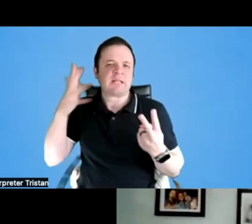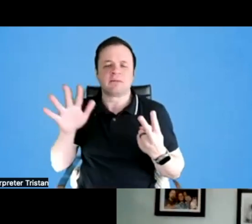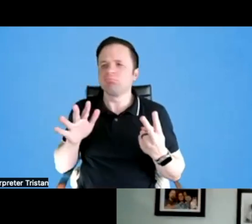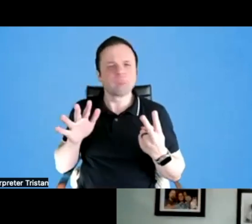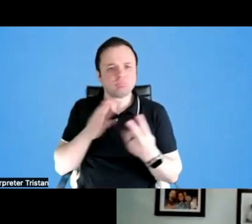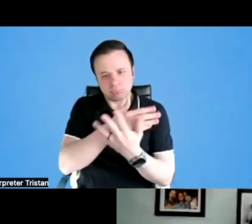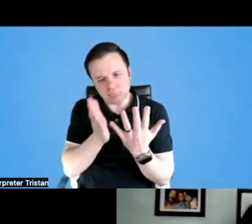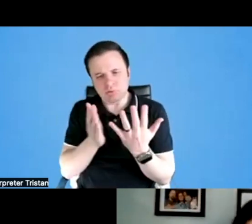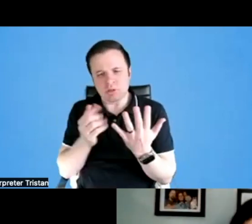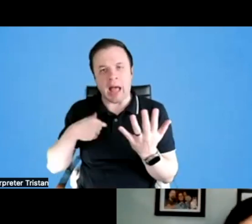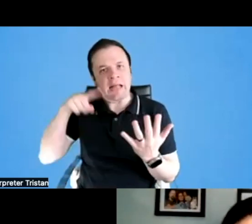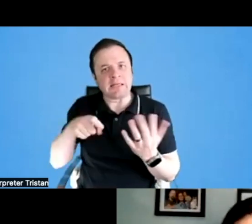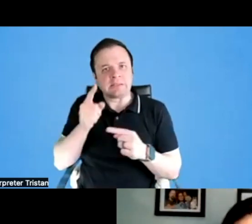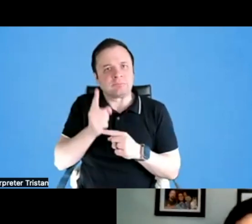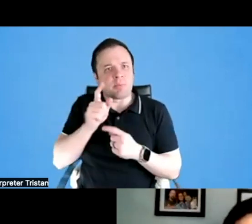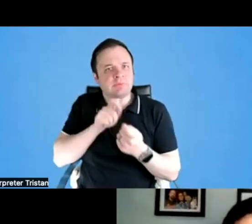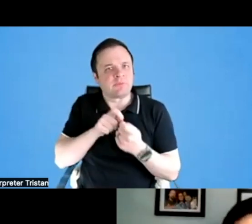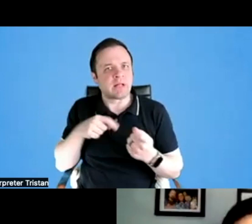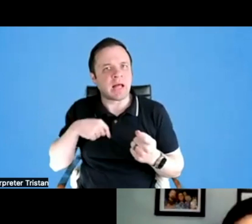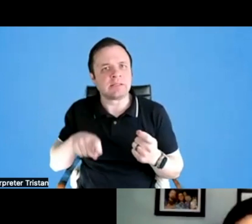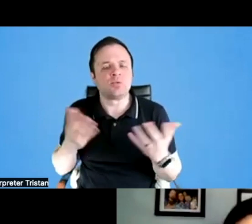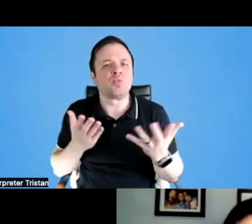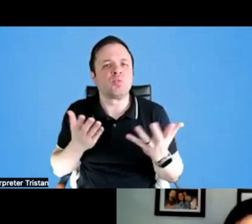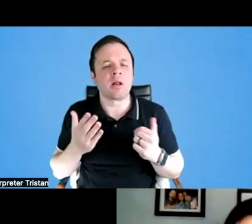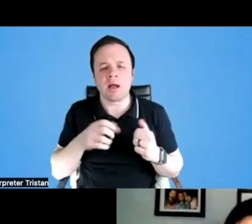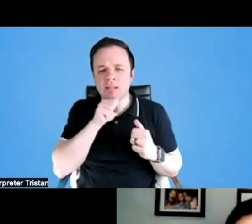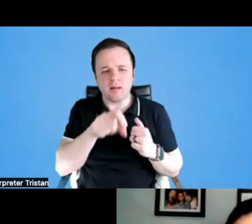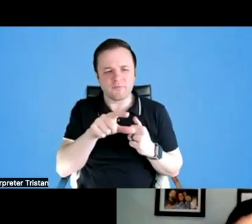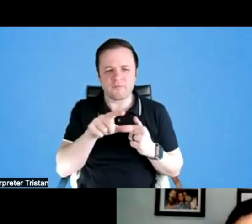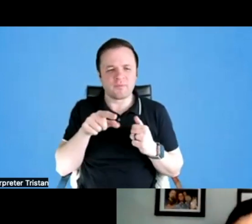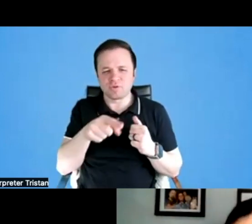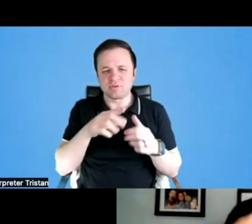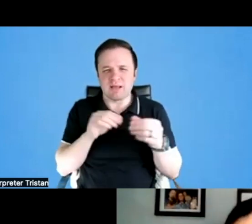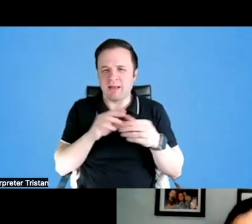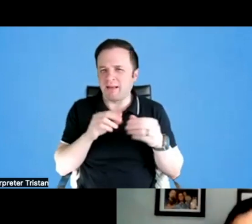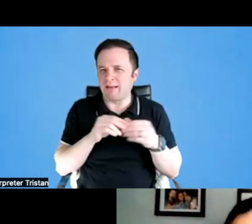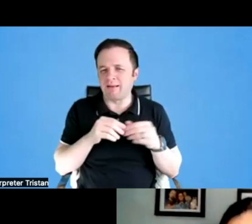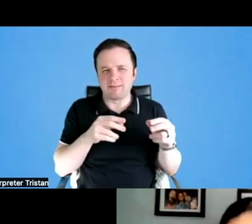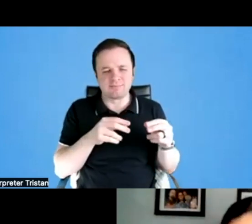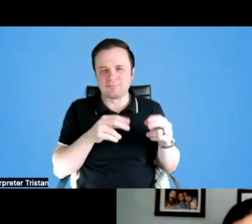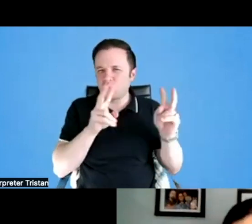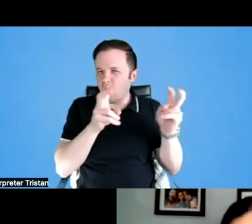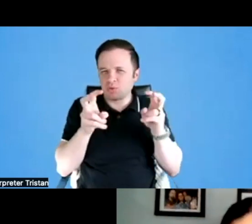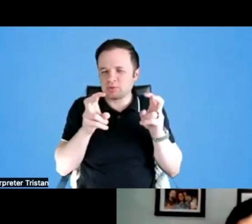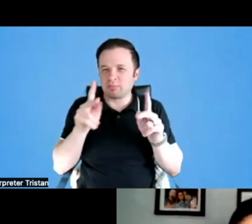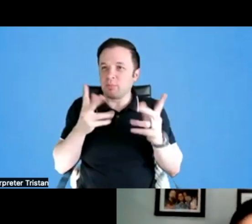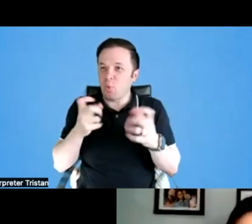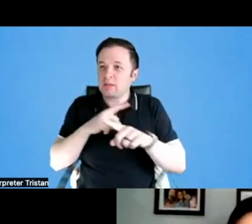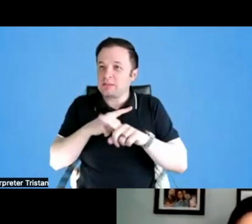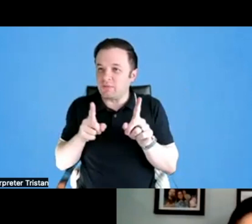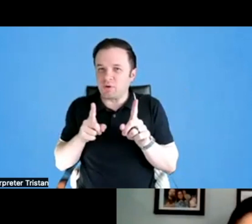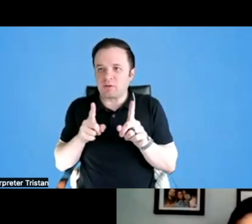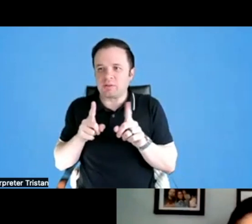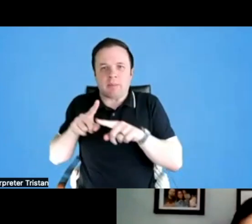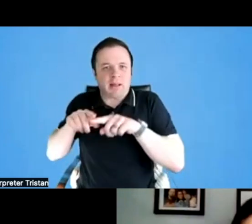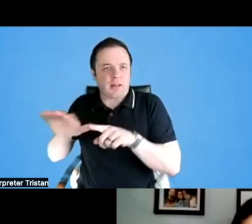moment? Lisa, I loved hearing the different quotes that you use, because people want different things at different points in their lives. And our role is